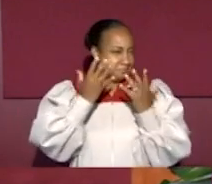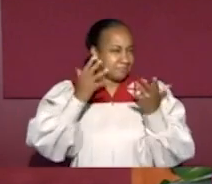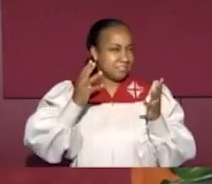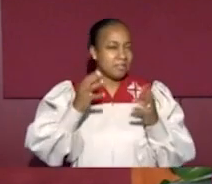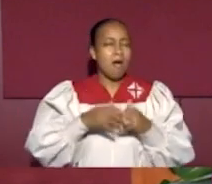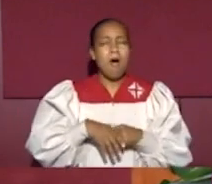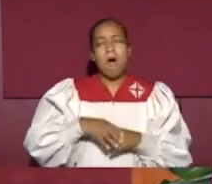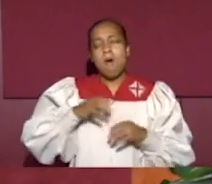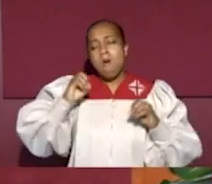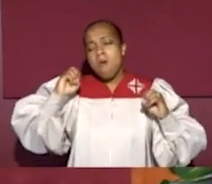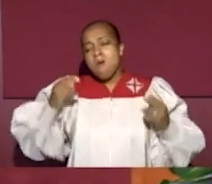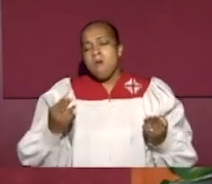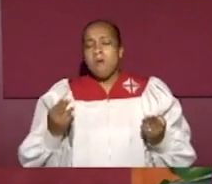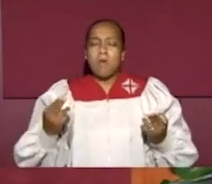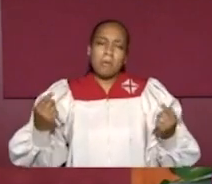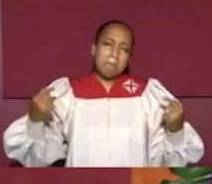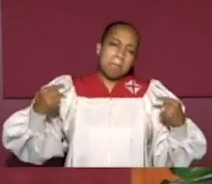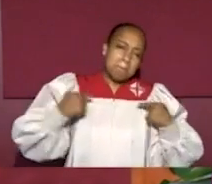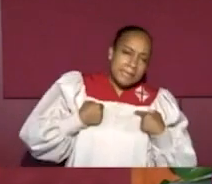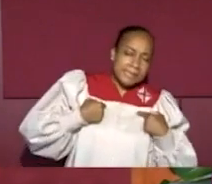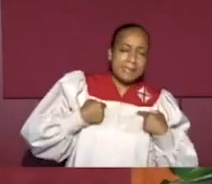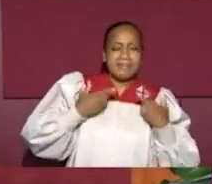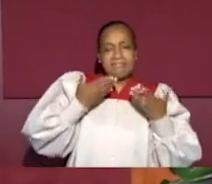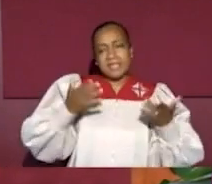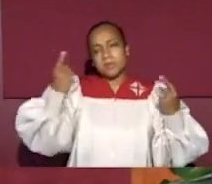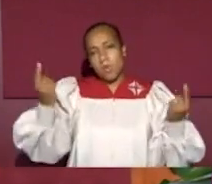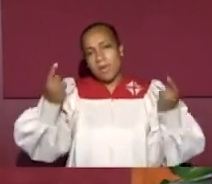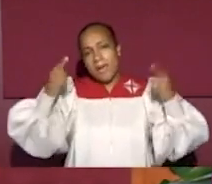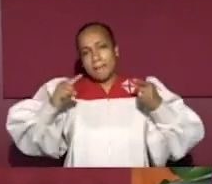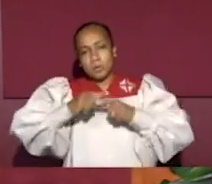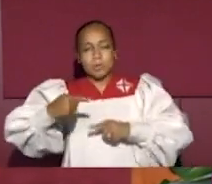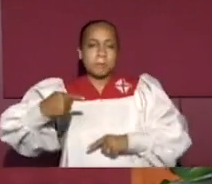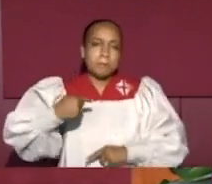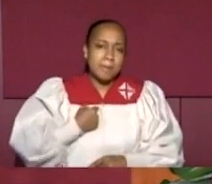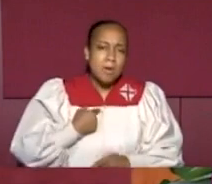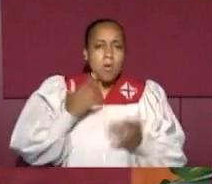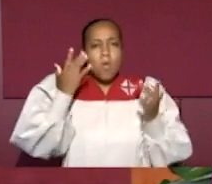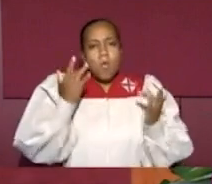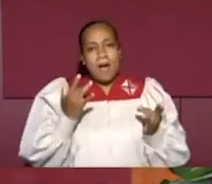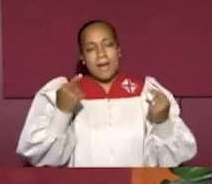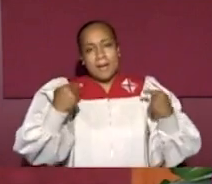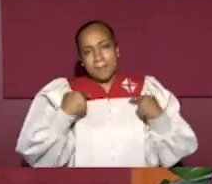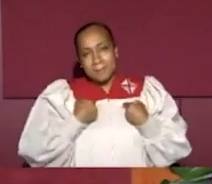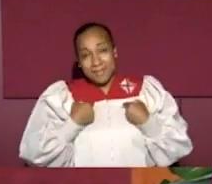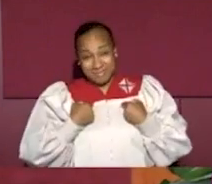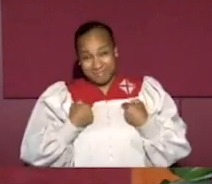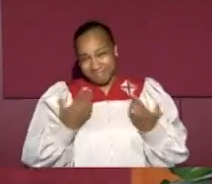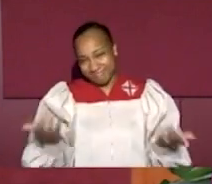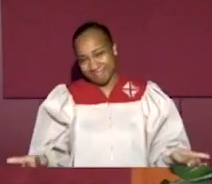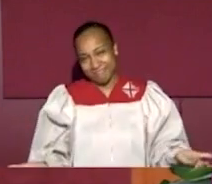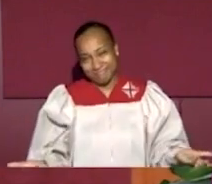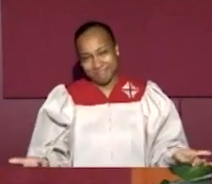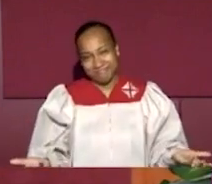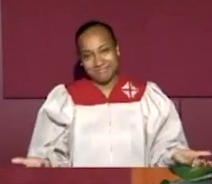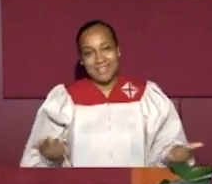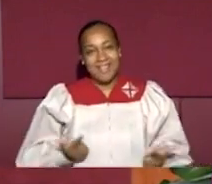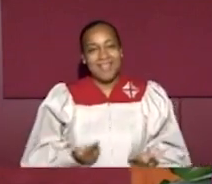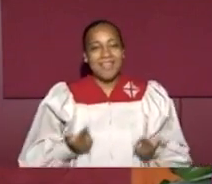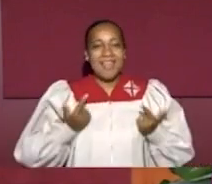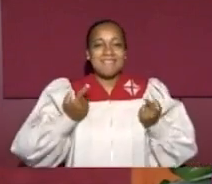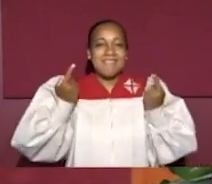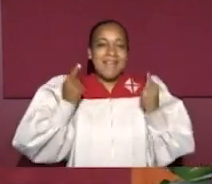out of this, oh, it happened to me, or things always happen to me, or why did this happen to me? Listen, life happens to